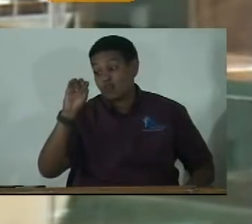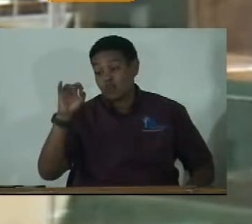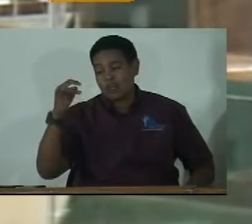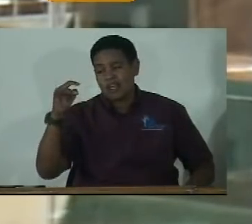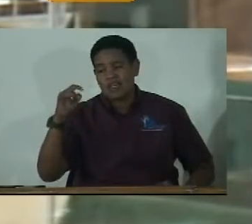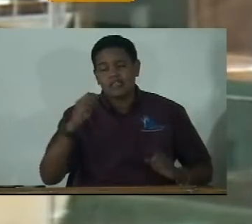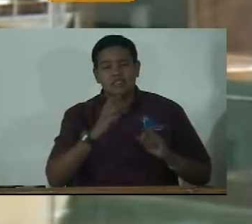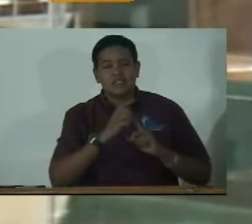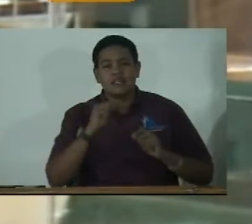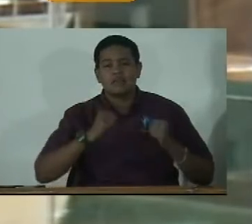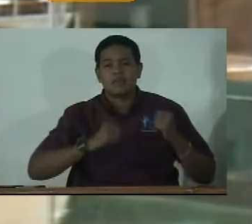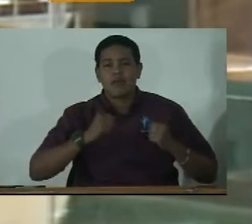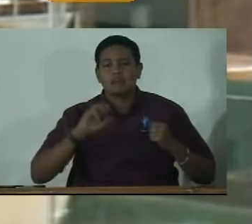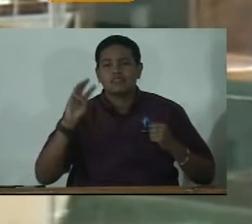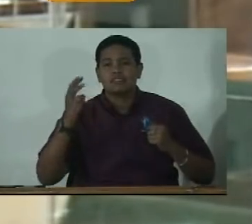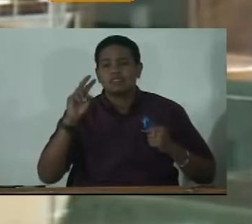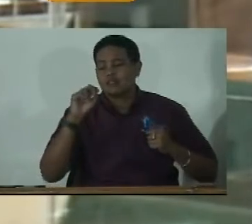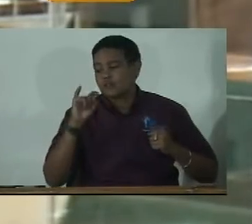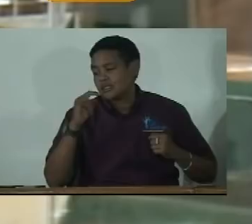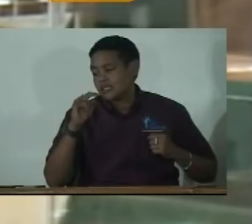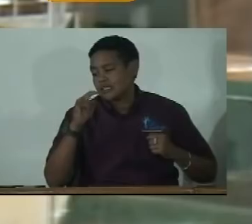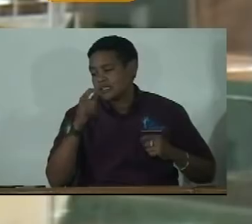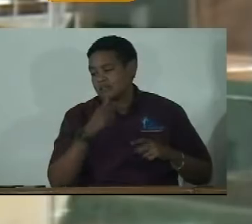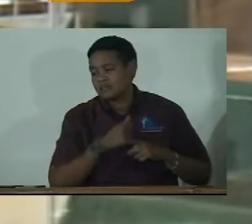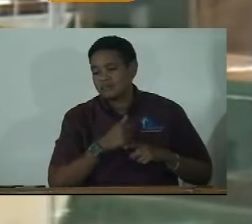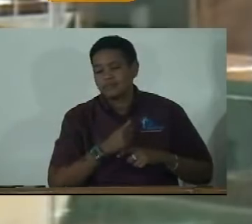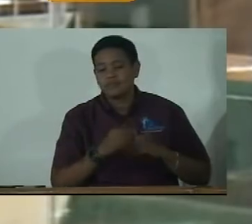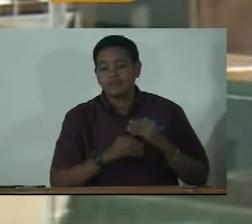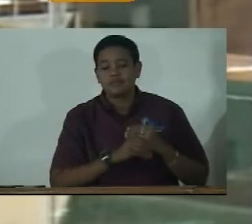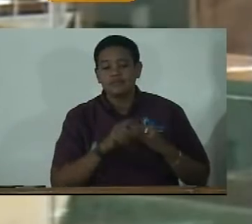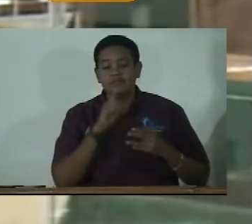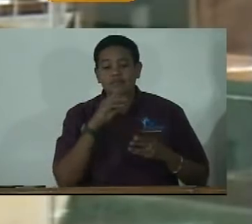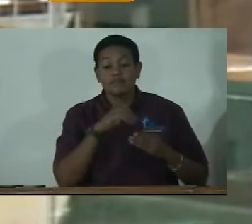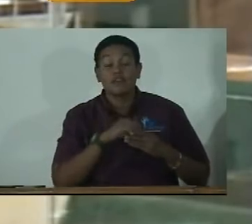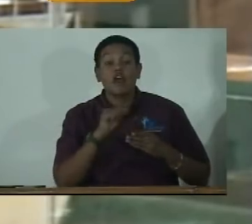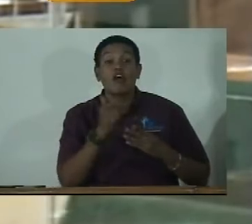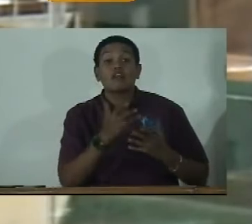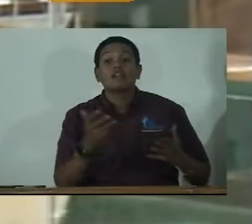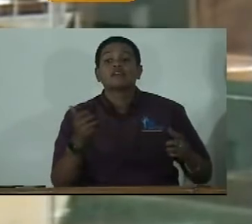dated March 6, 2018, among other things,